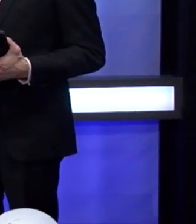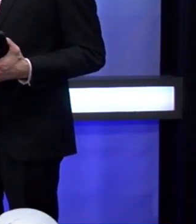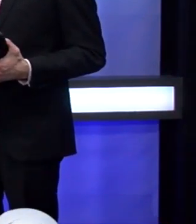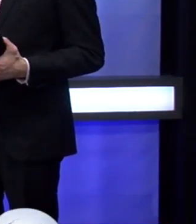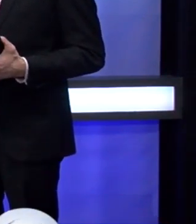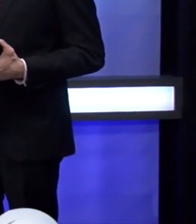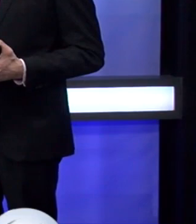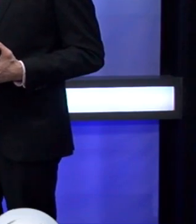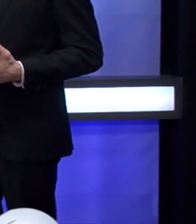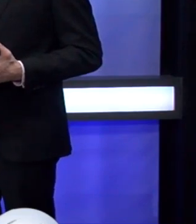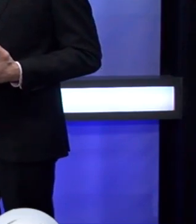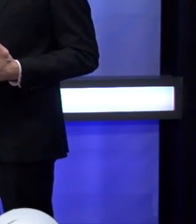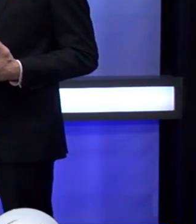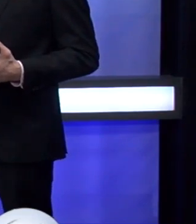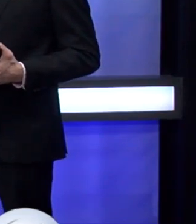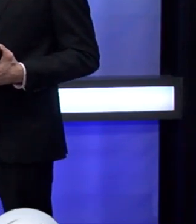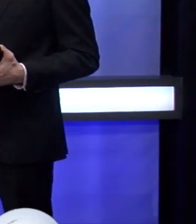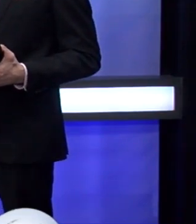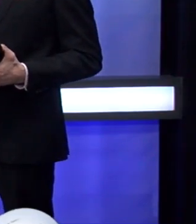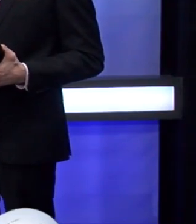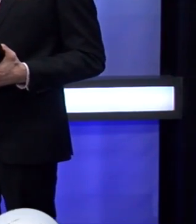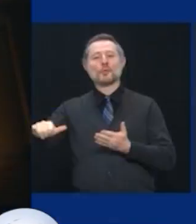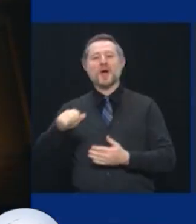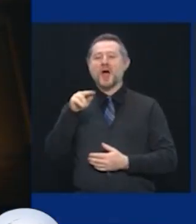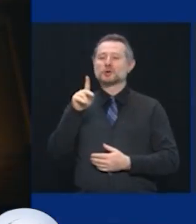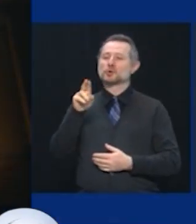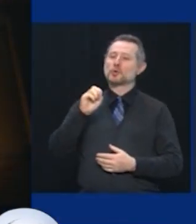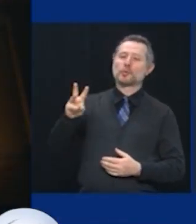reimagine, and renew New York State.